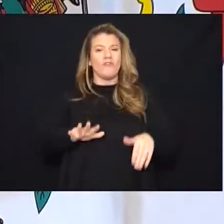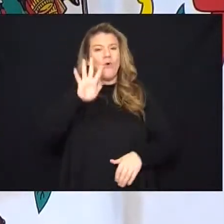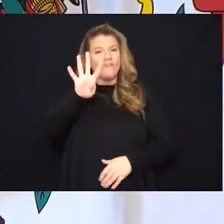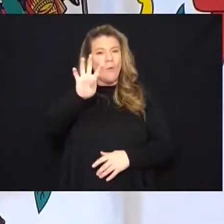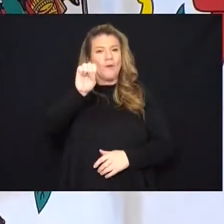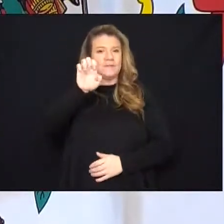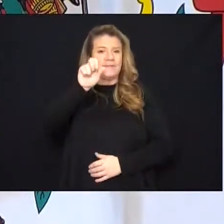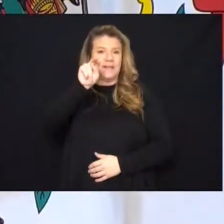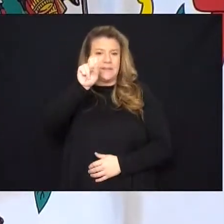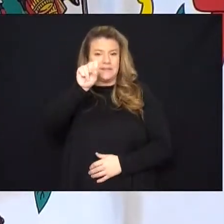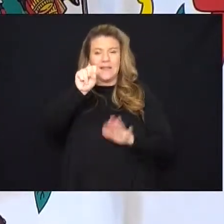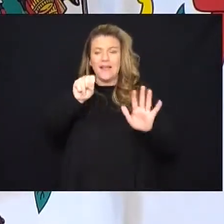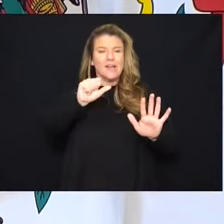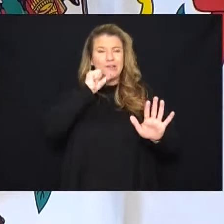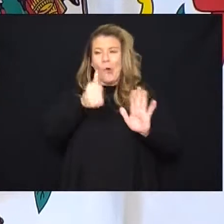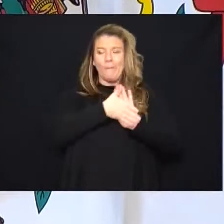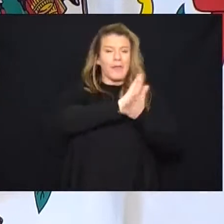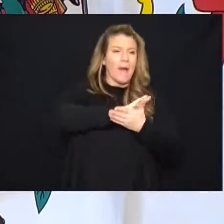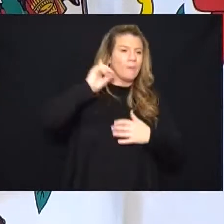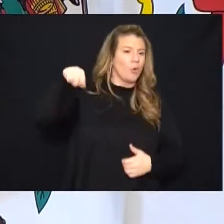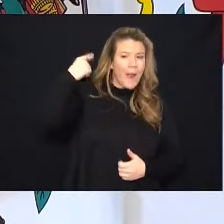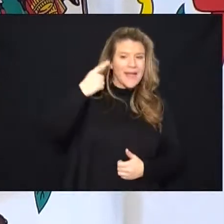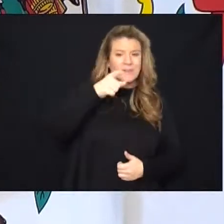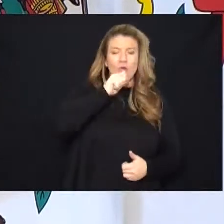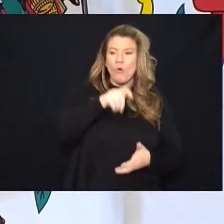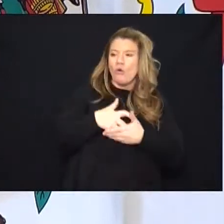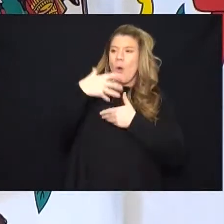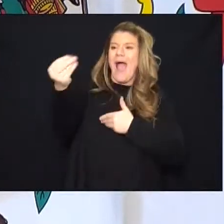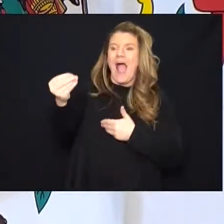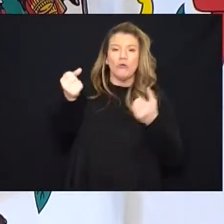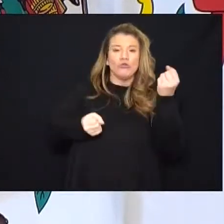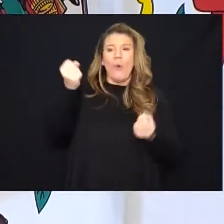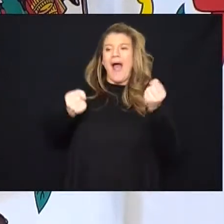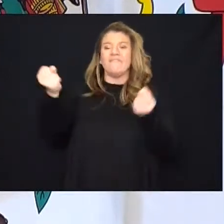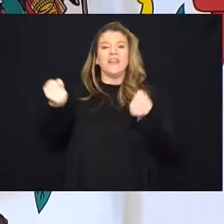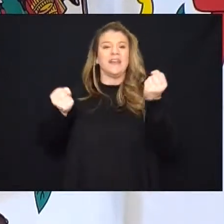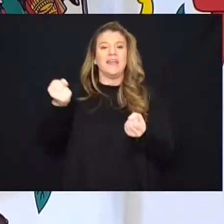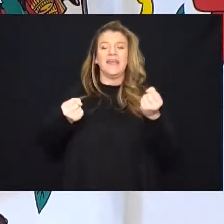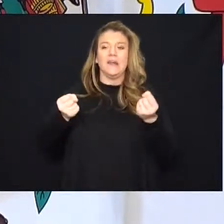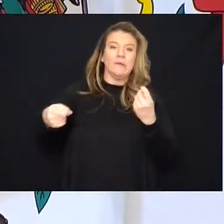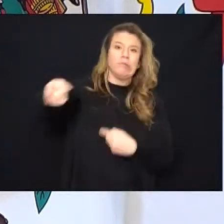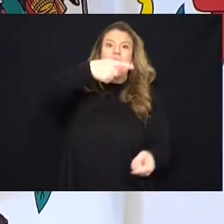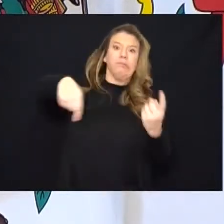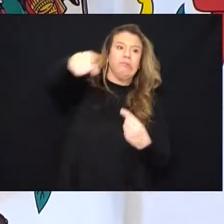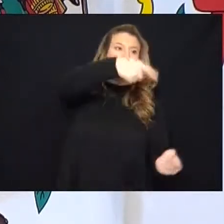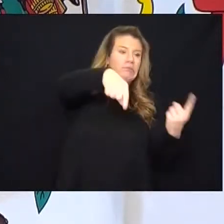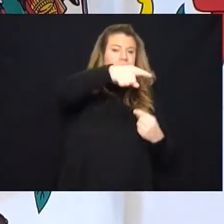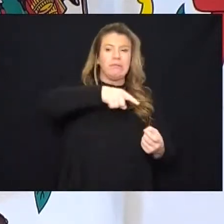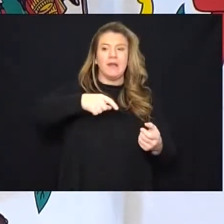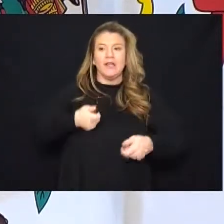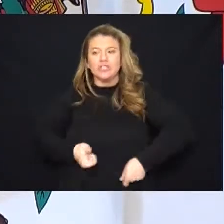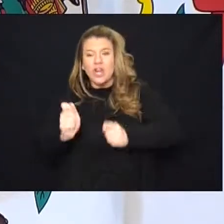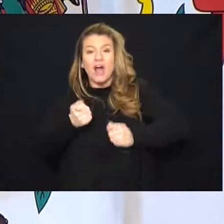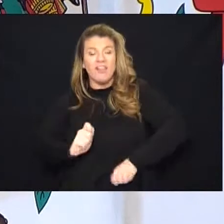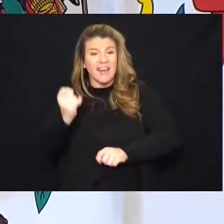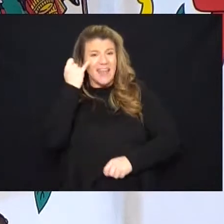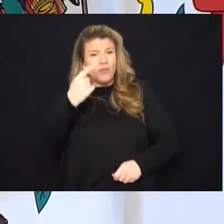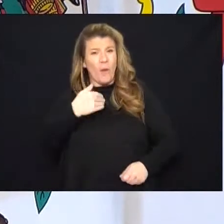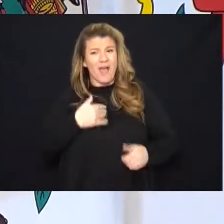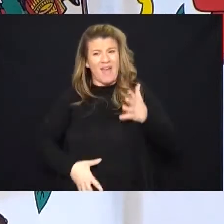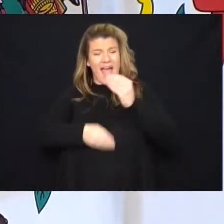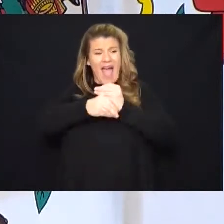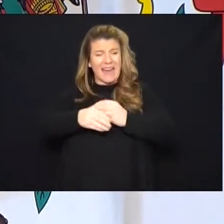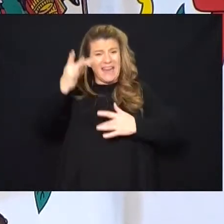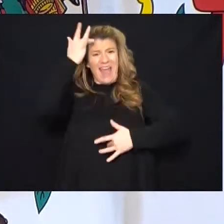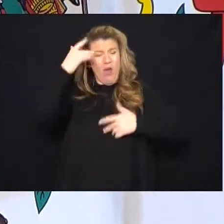So don't be crazy and don't get out and don't be driving, you know, recklessly, or don't get out shoveling snow if you've got a